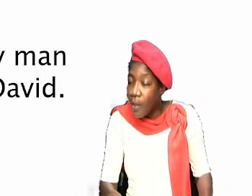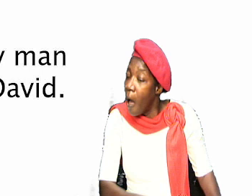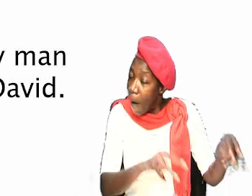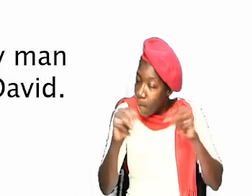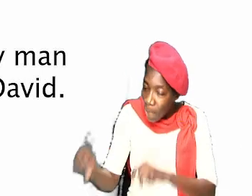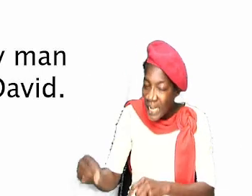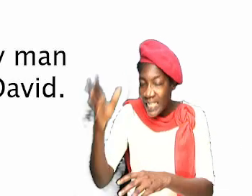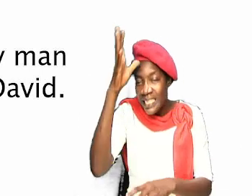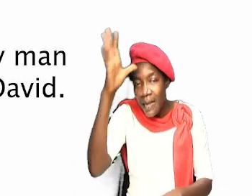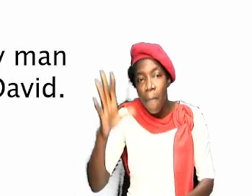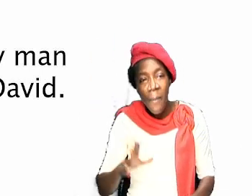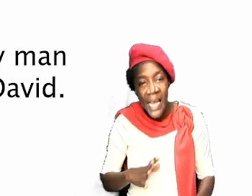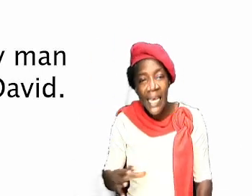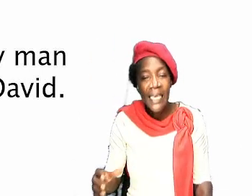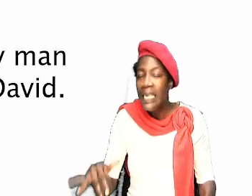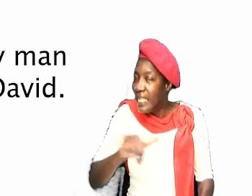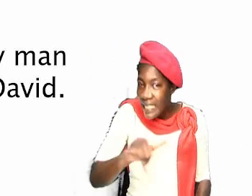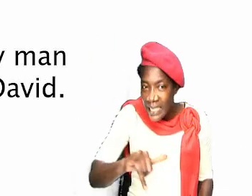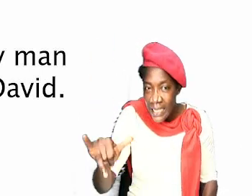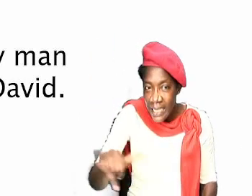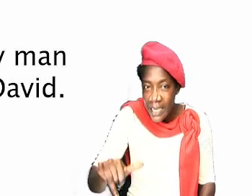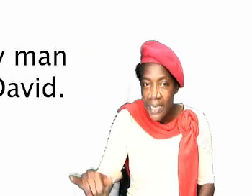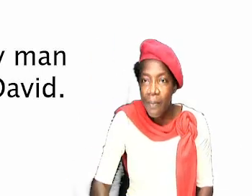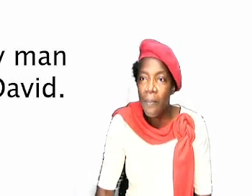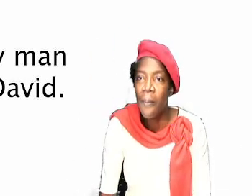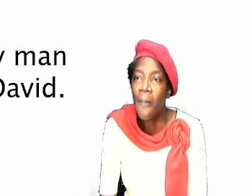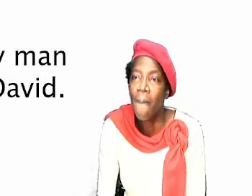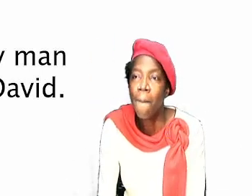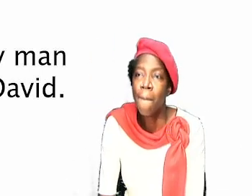other mighty men, with him.